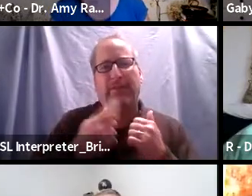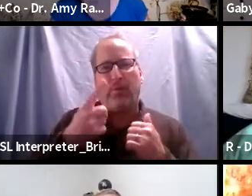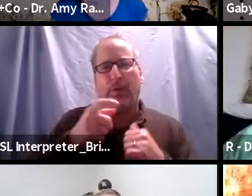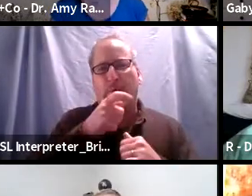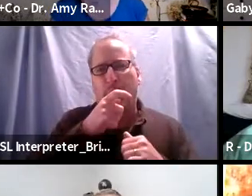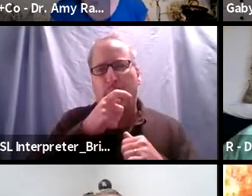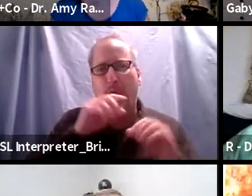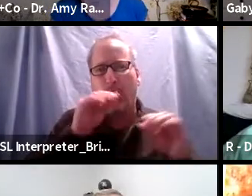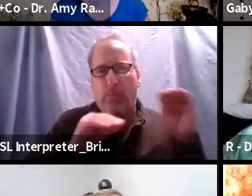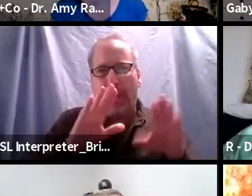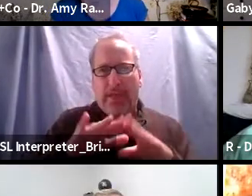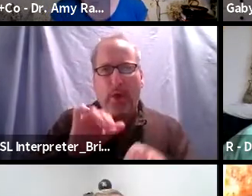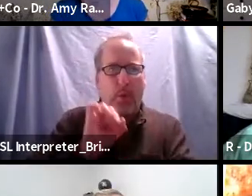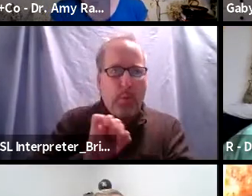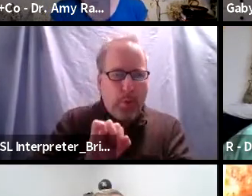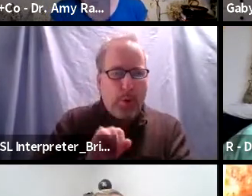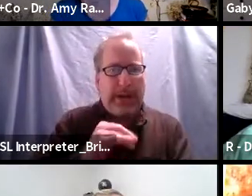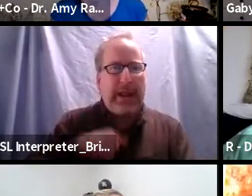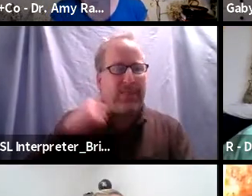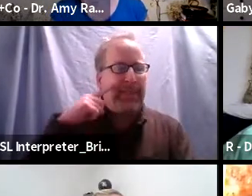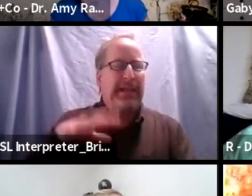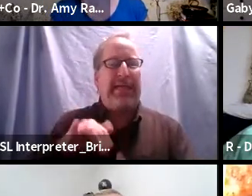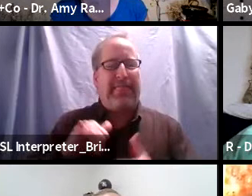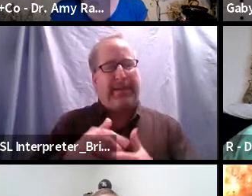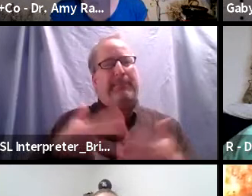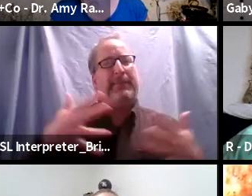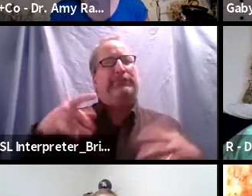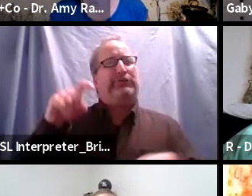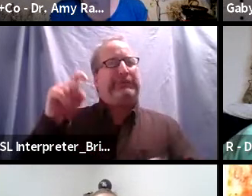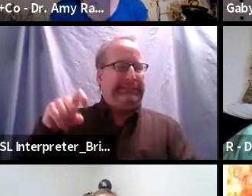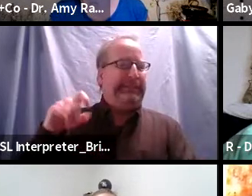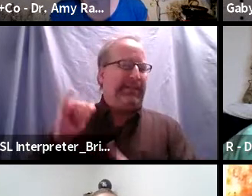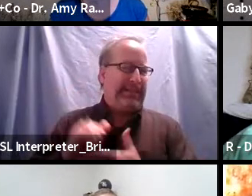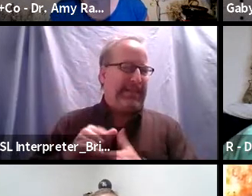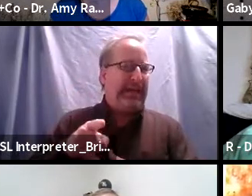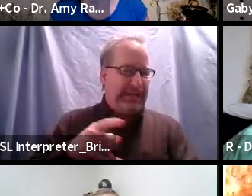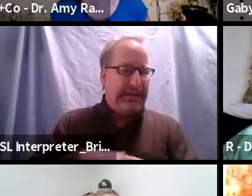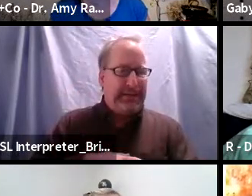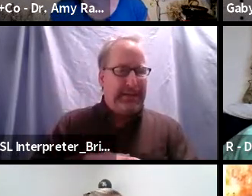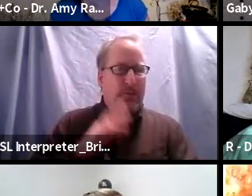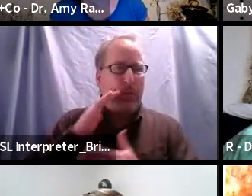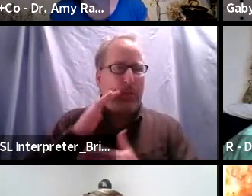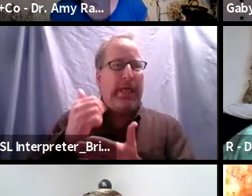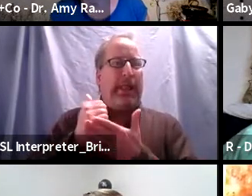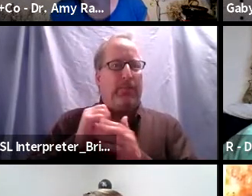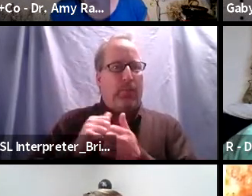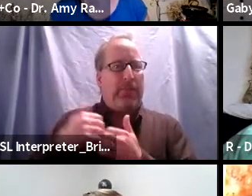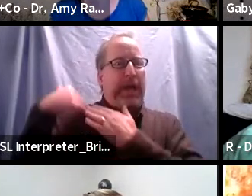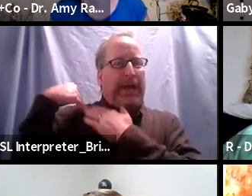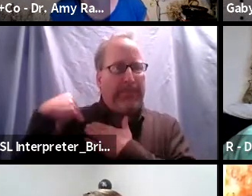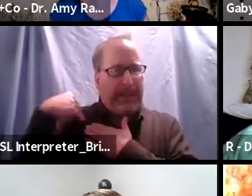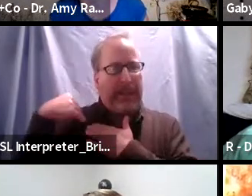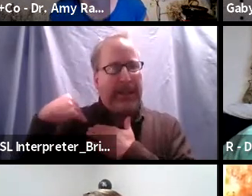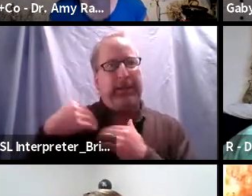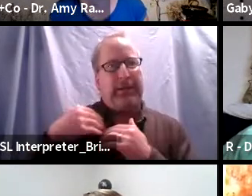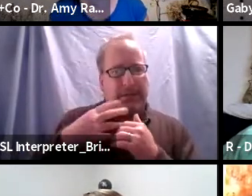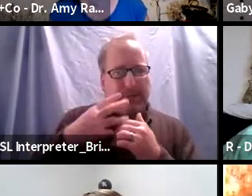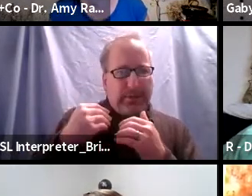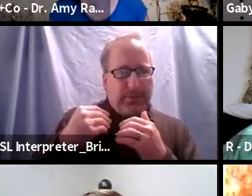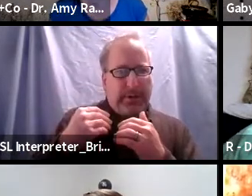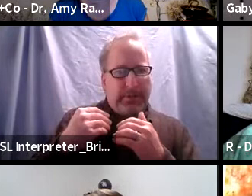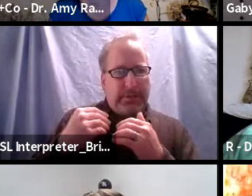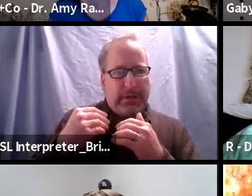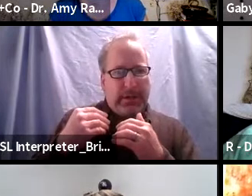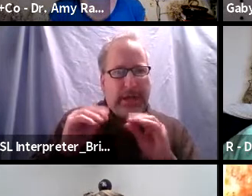put in the work on this. I think this is a much needed measure that will help with accountability and transparency, and